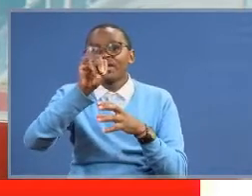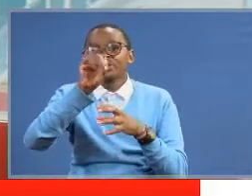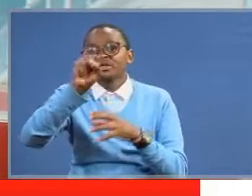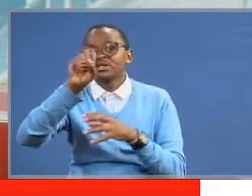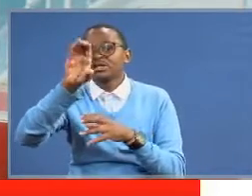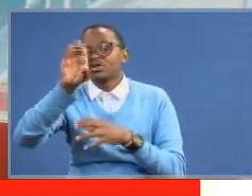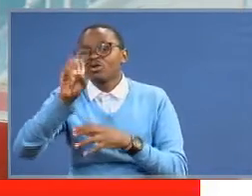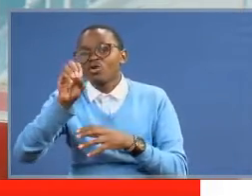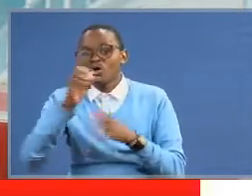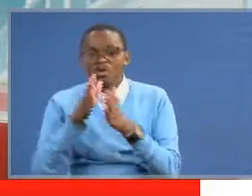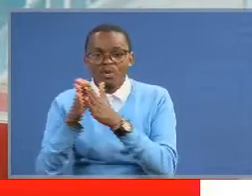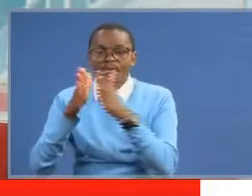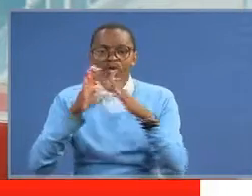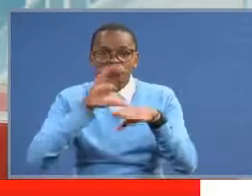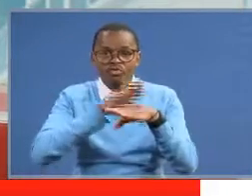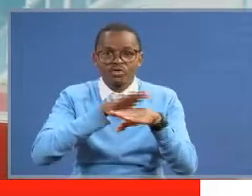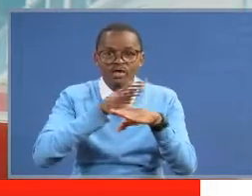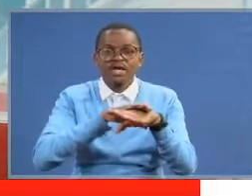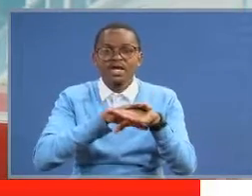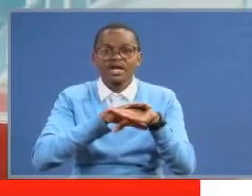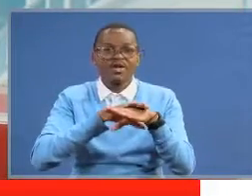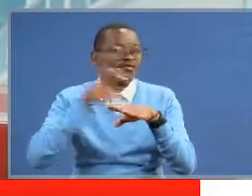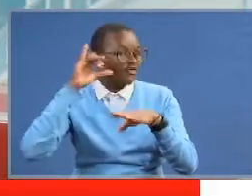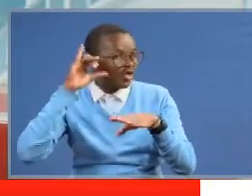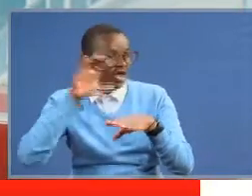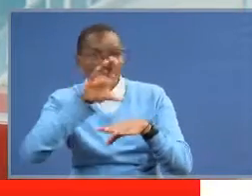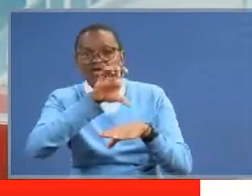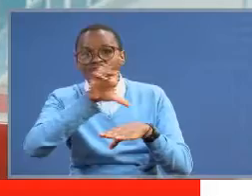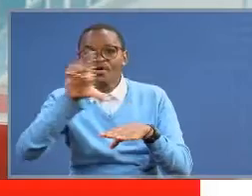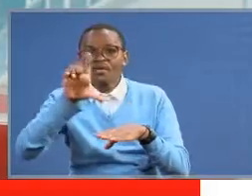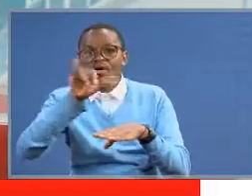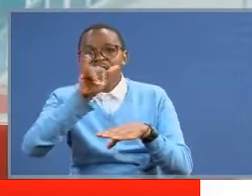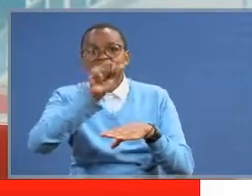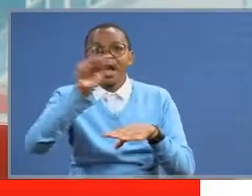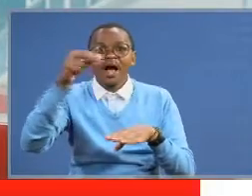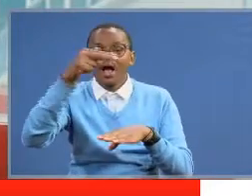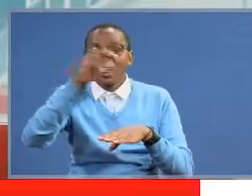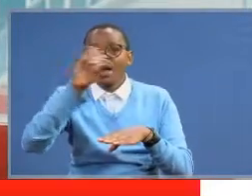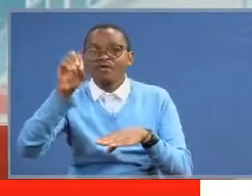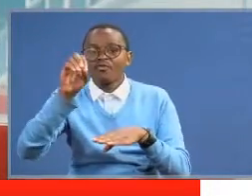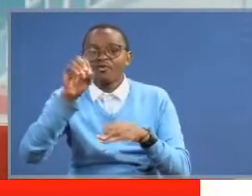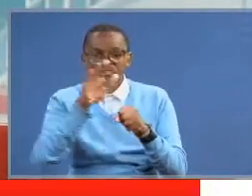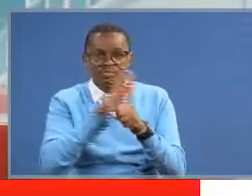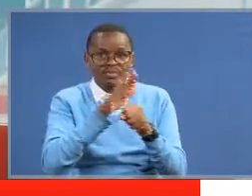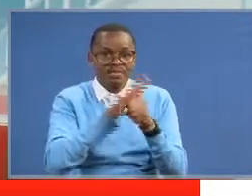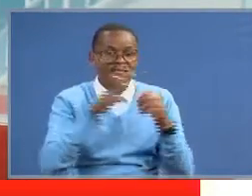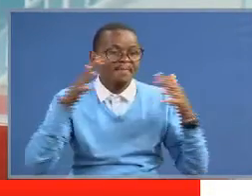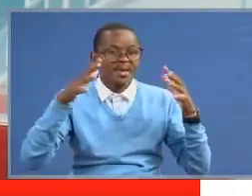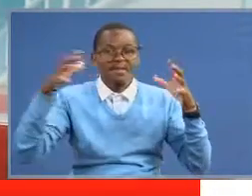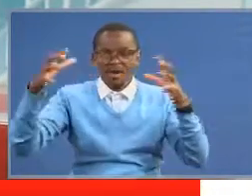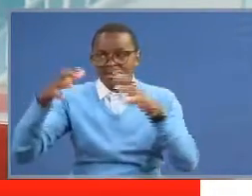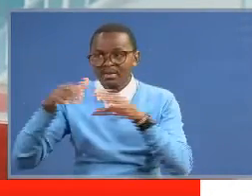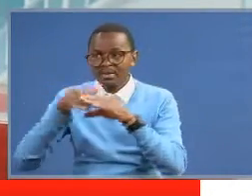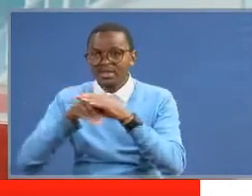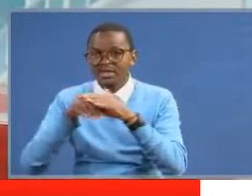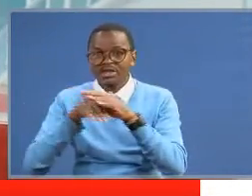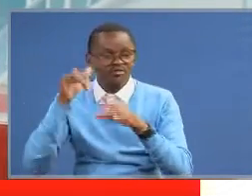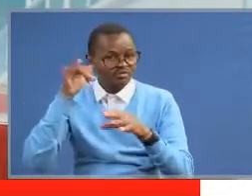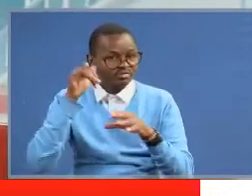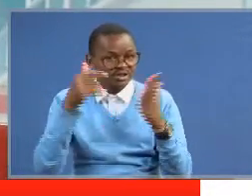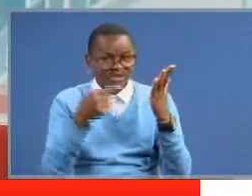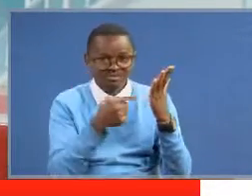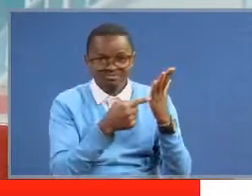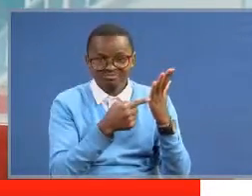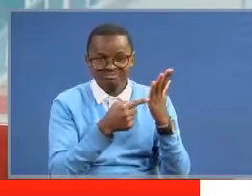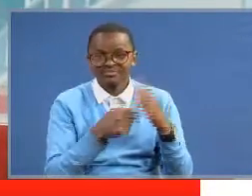an opportunity to go to Salesforce, LinkedIn, Yahoo, Microsoft, and most of these big companies in San Francisco. Now talking